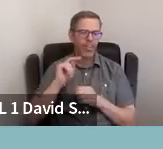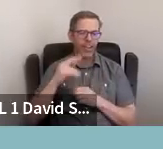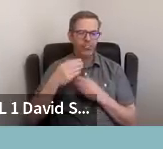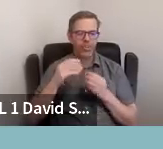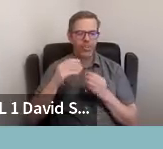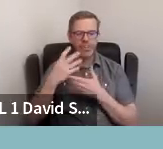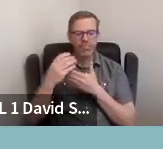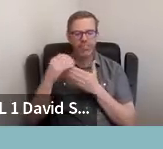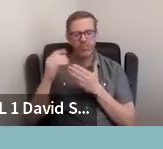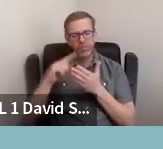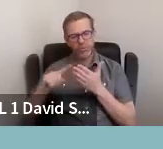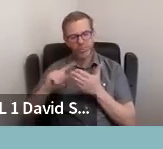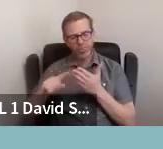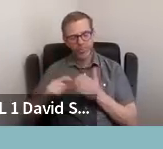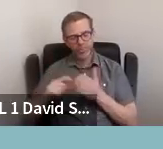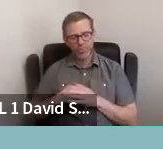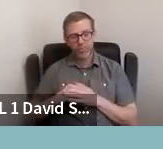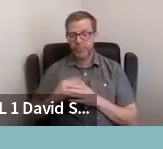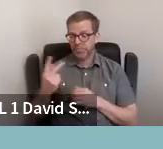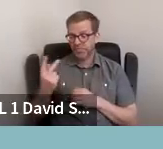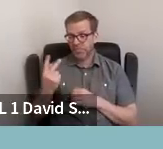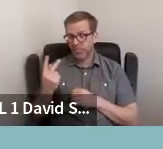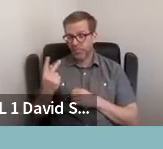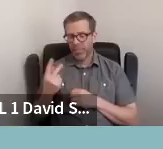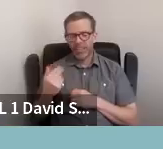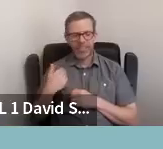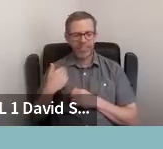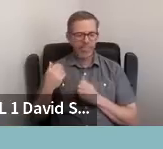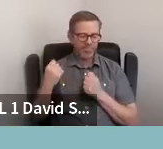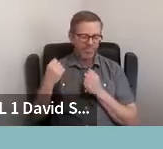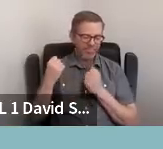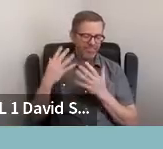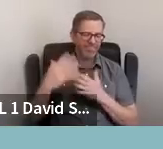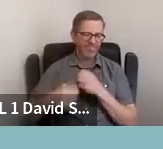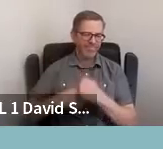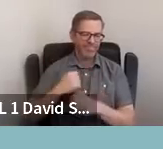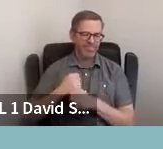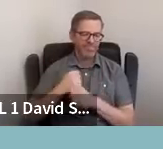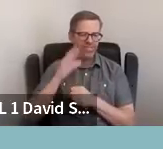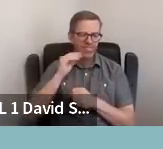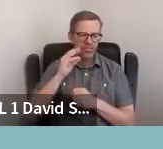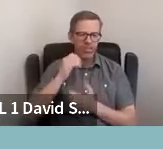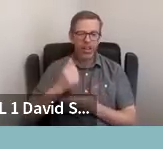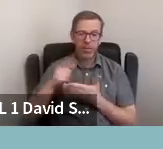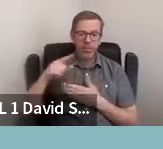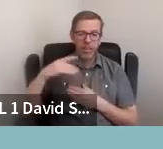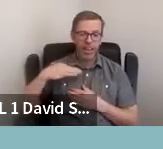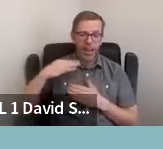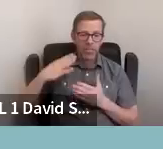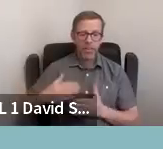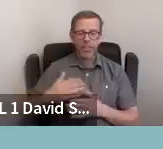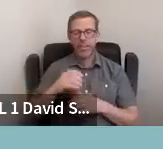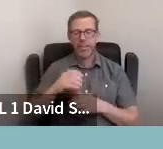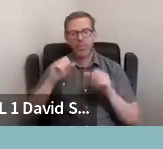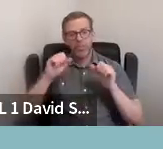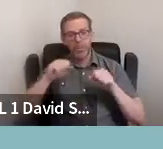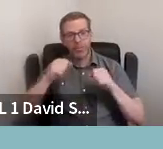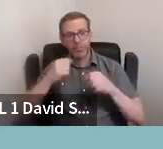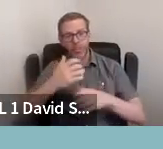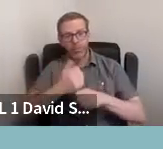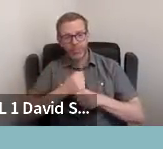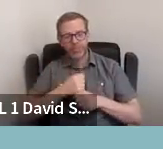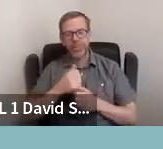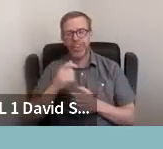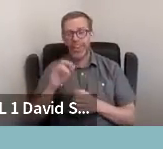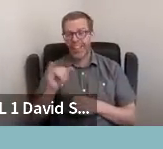Extramural Research. Between us, we have decades of experience helping applicants and prospective recipients just like you navigate